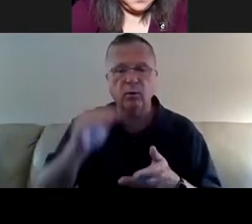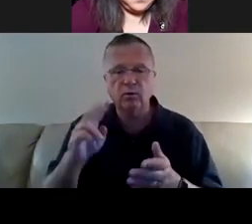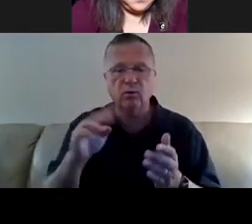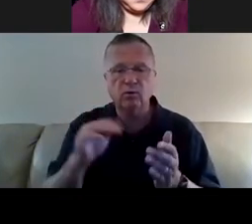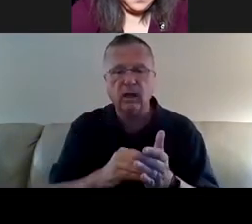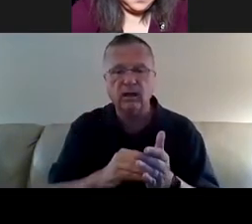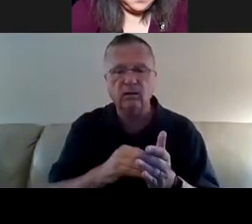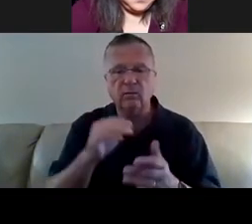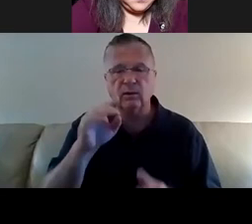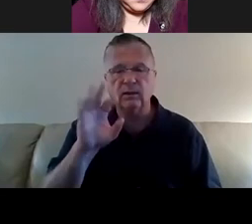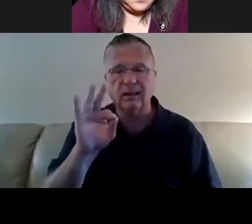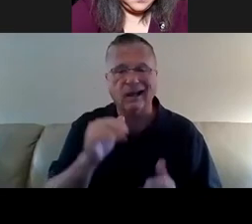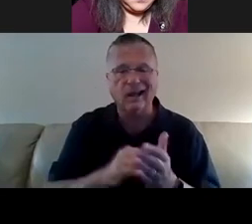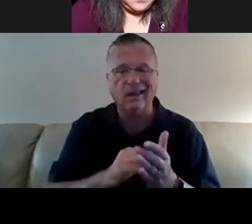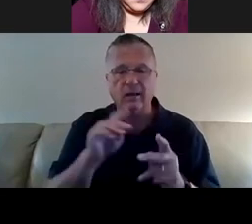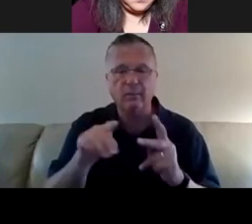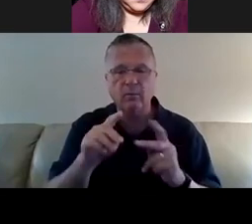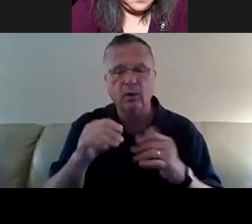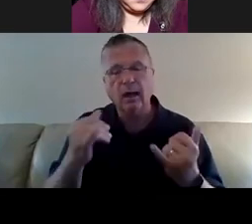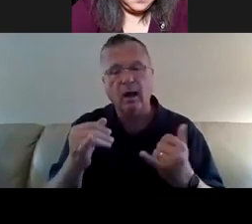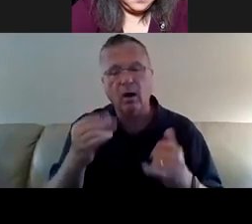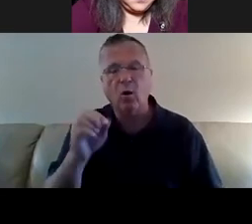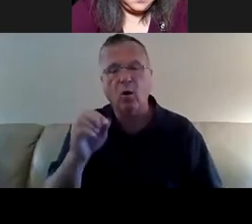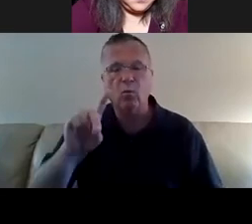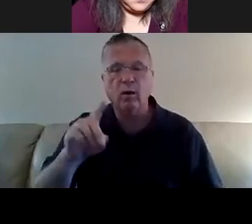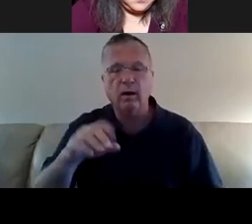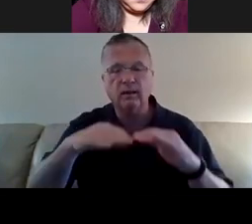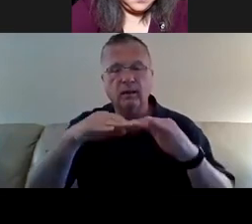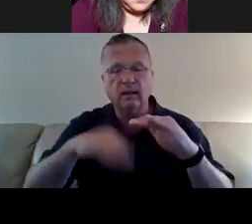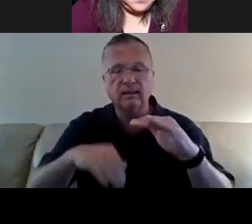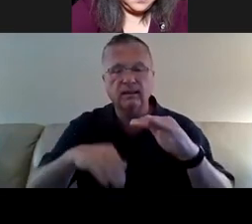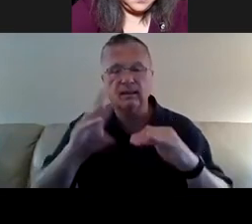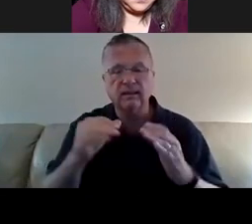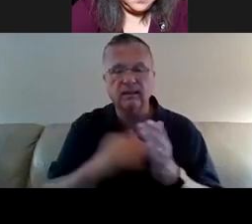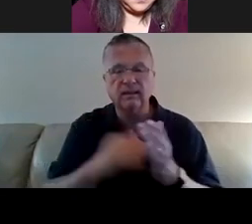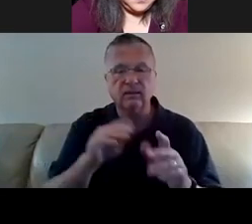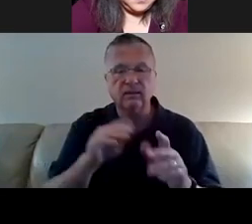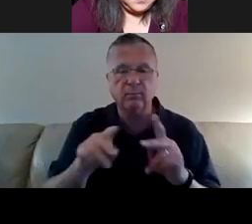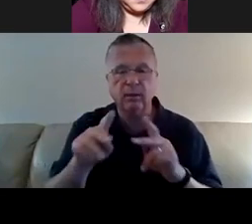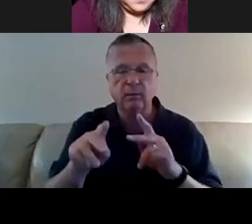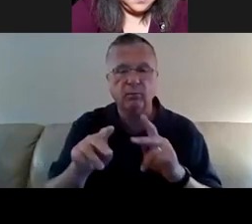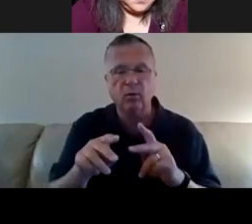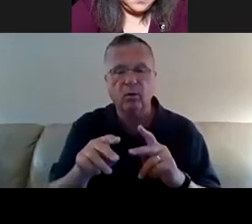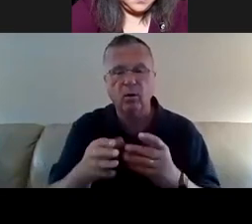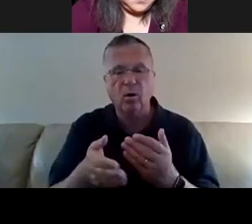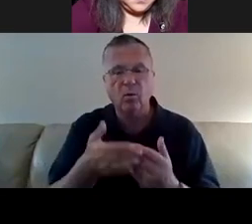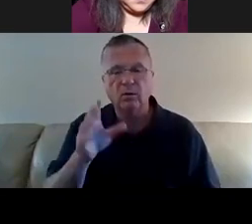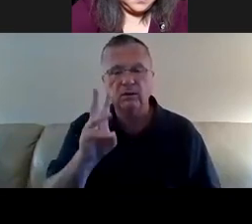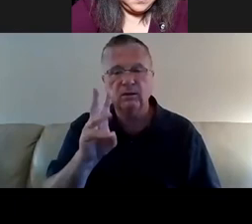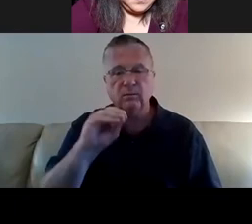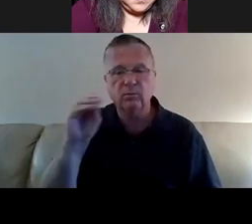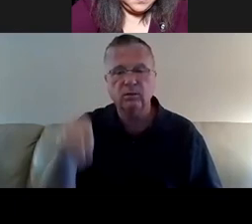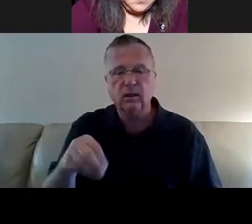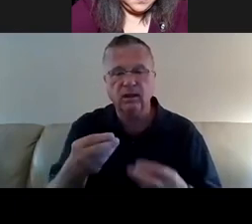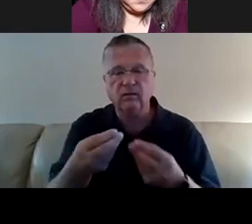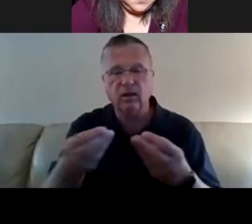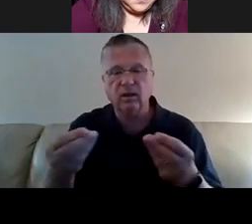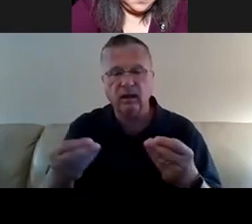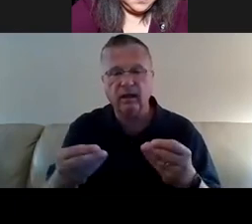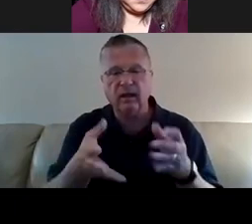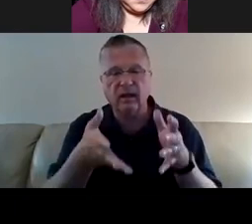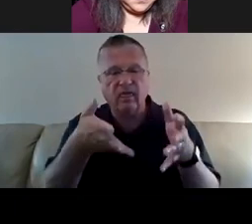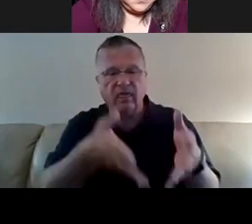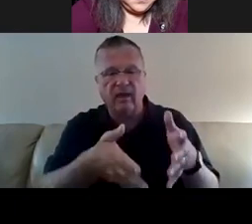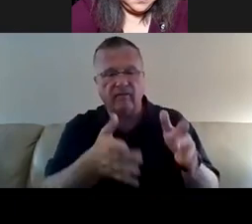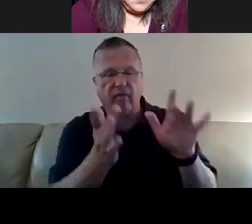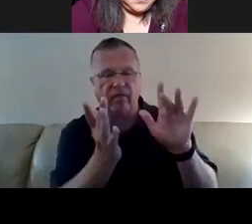9,000 people. And now Homewood has under 6,000 people. Close to 60% of the land is abandoned and vacant,